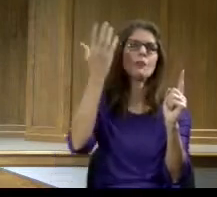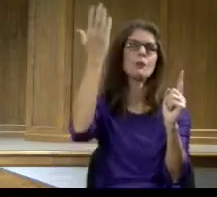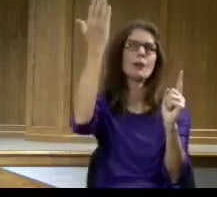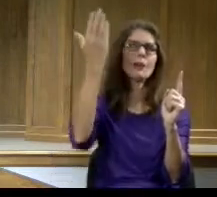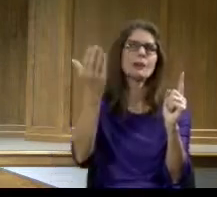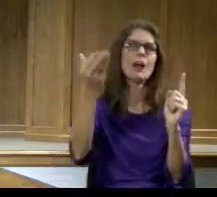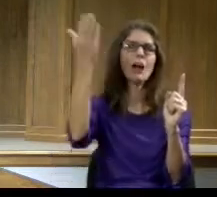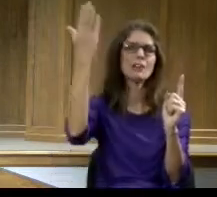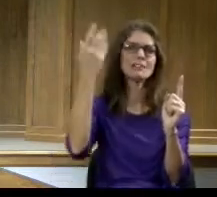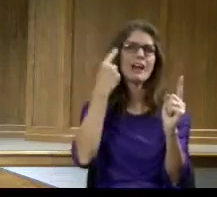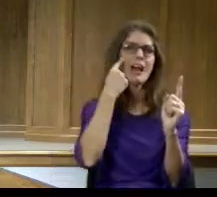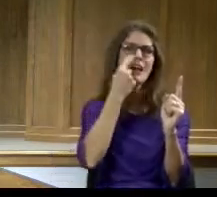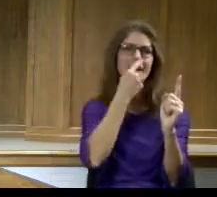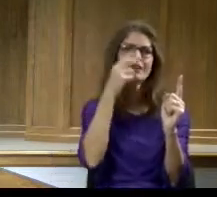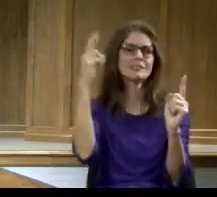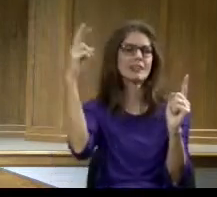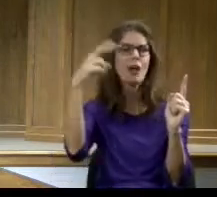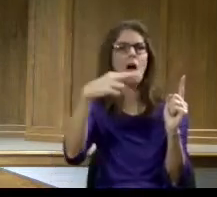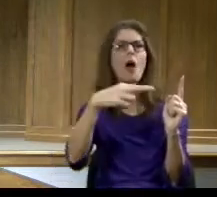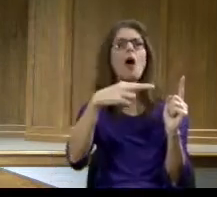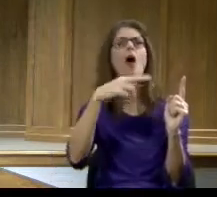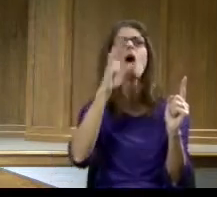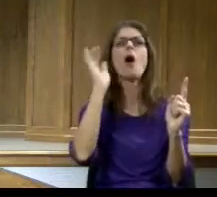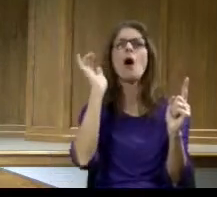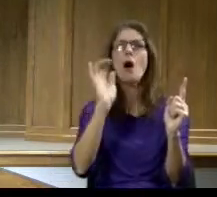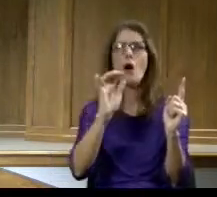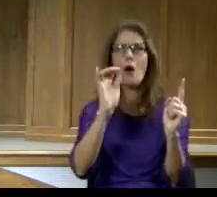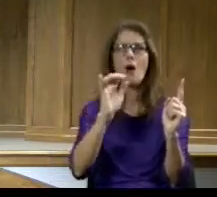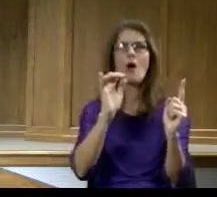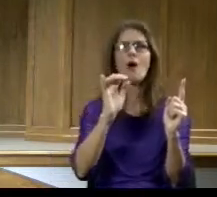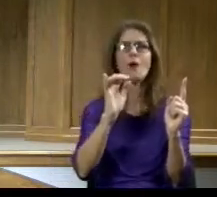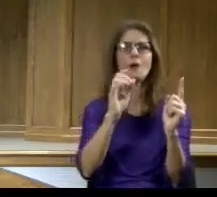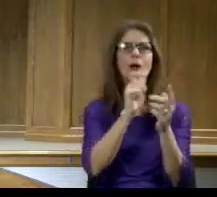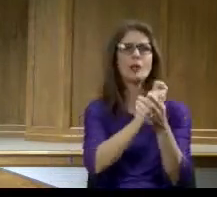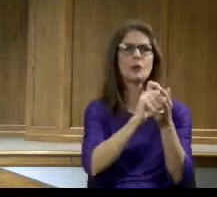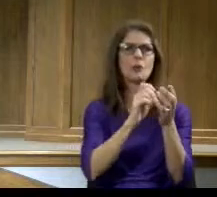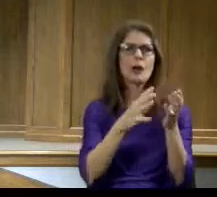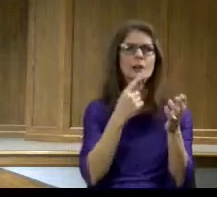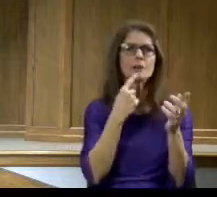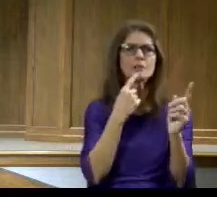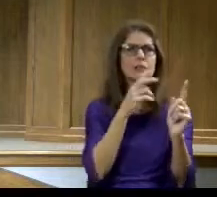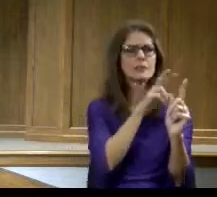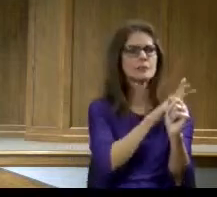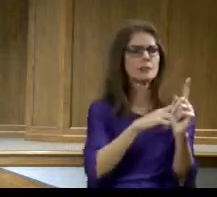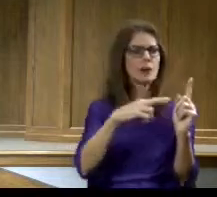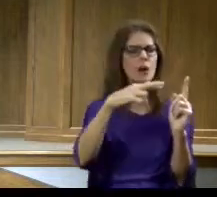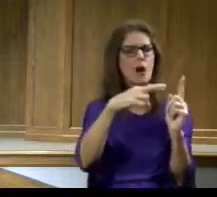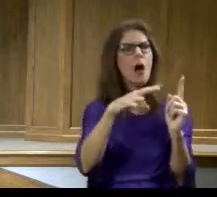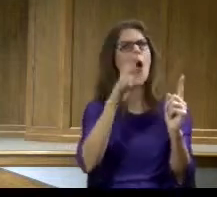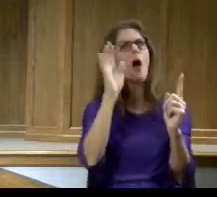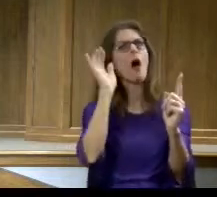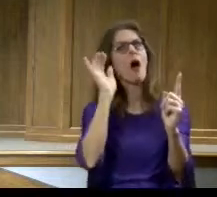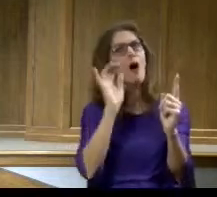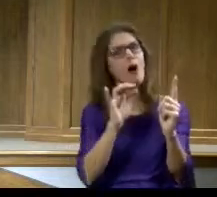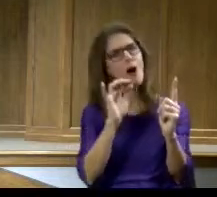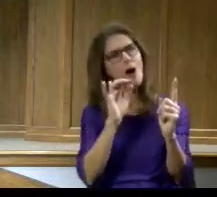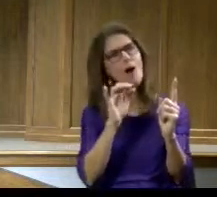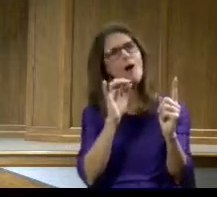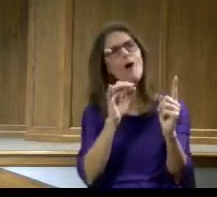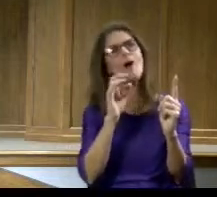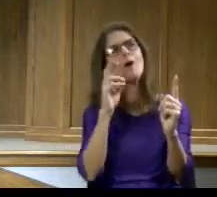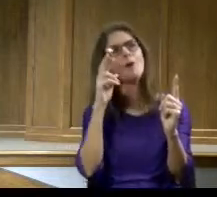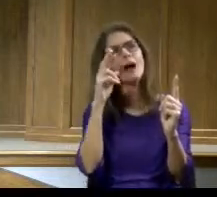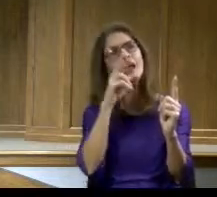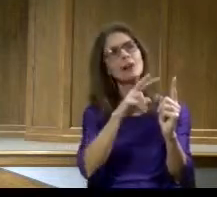And he says, once I begin to look at the world, once I begin to look at life and people through